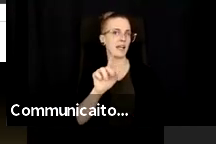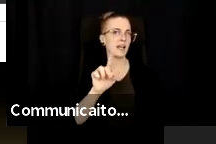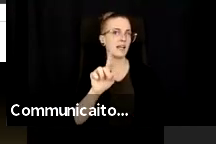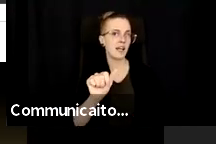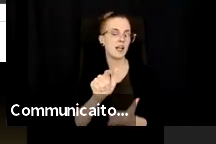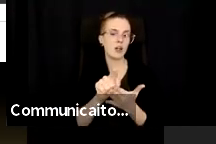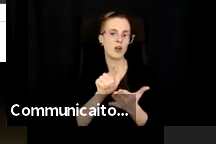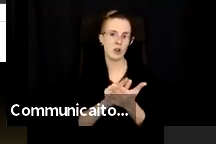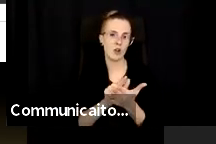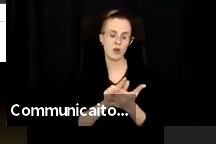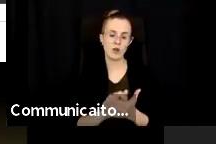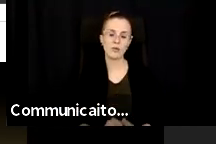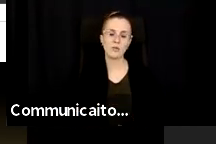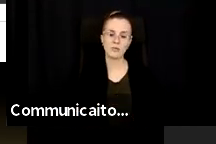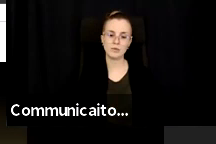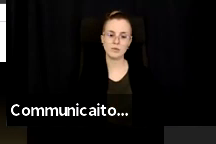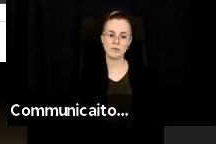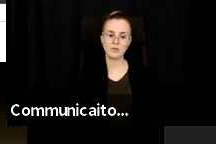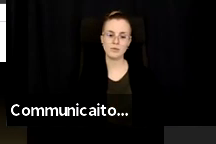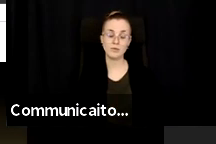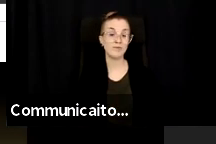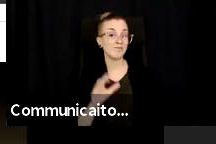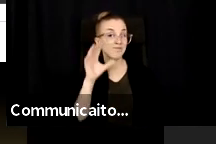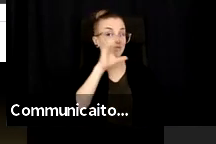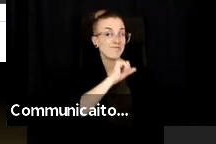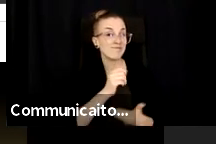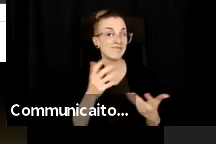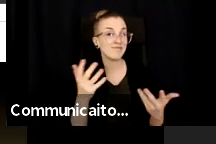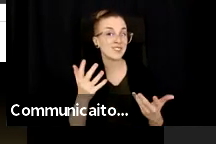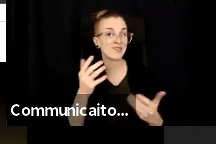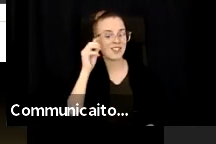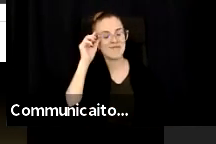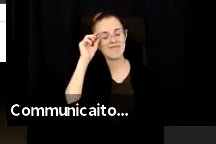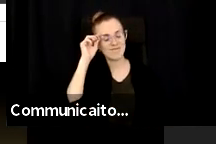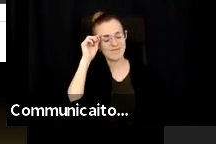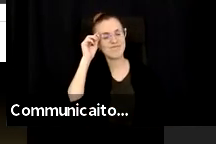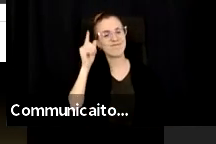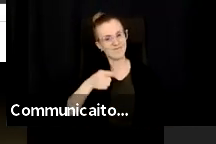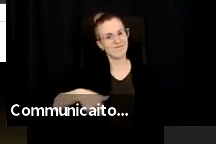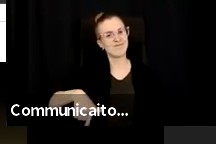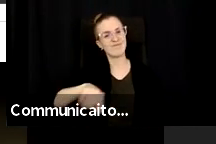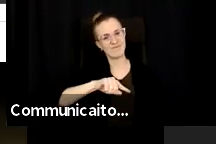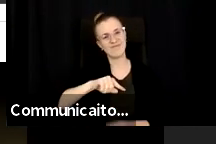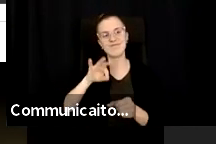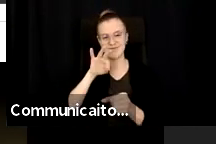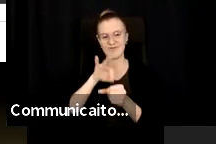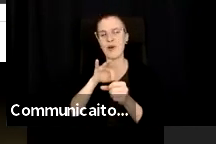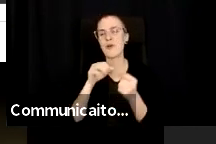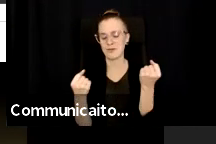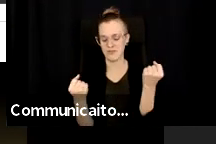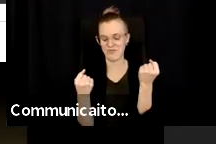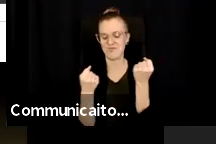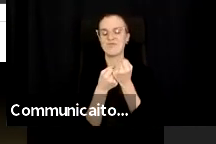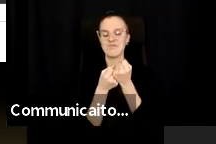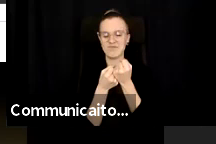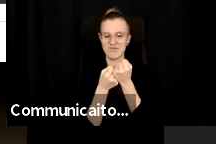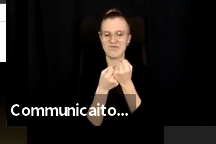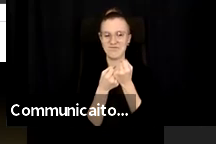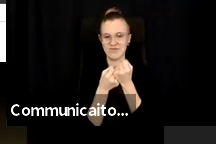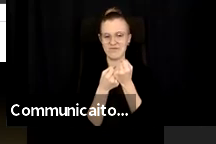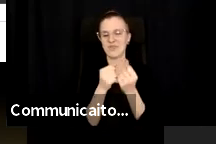Act. And guess what? They voted in favor of the bill, and it went to the House